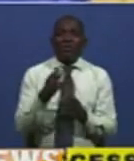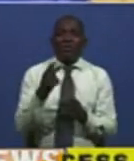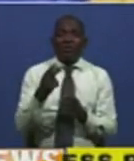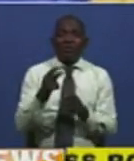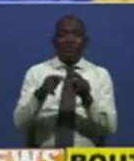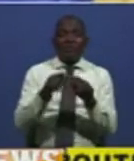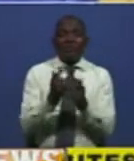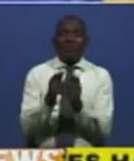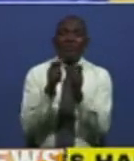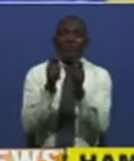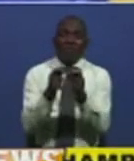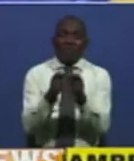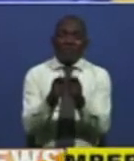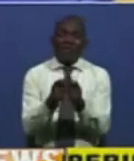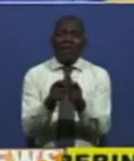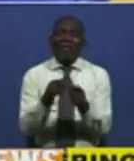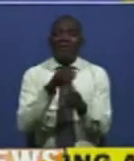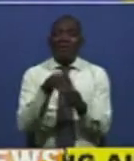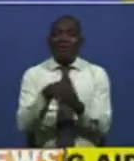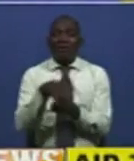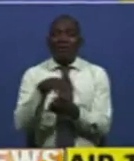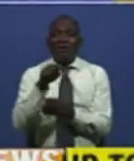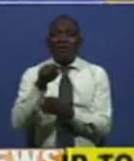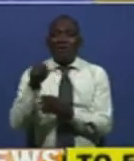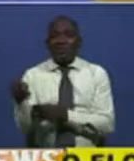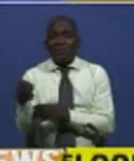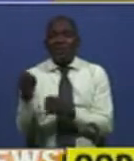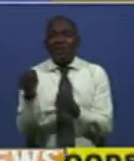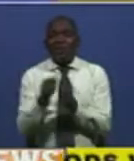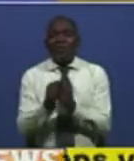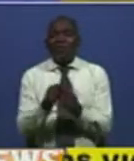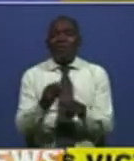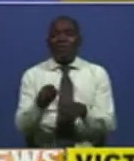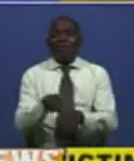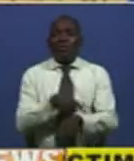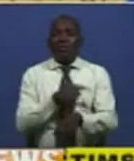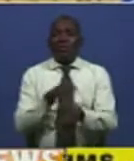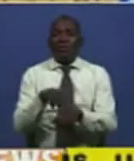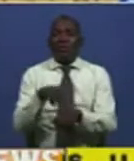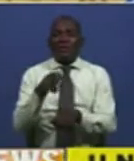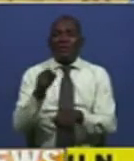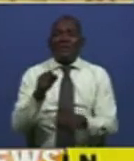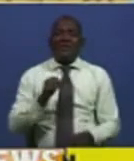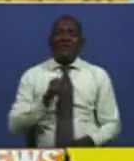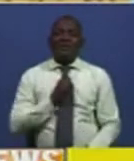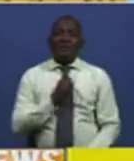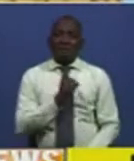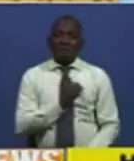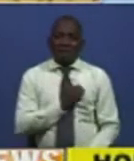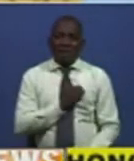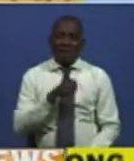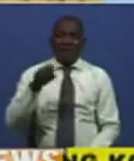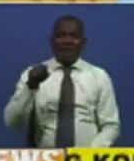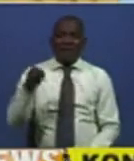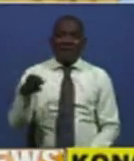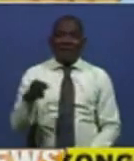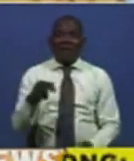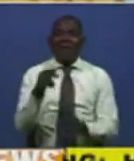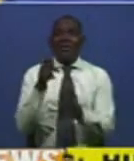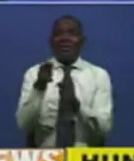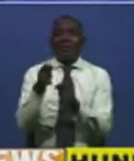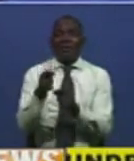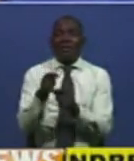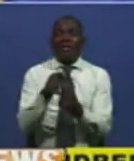of awards comprising stakeholders and long-serving GSE staff. The stakeholder awards were in